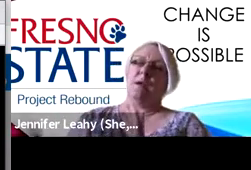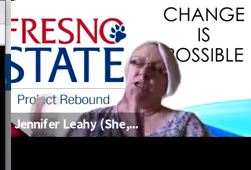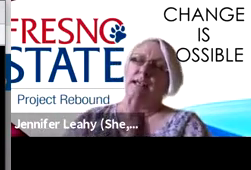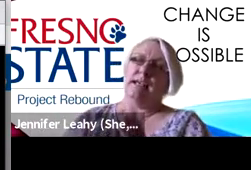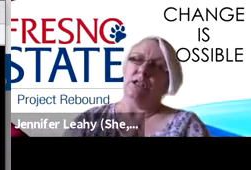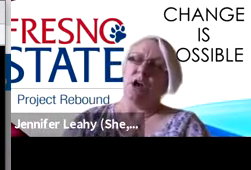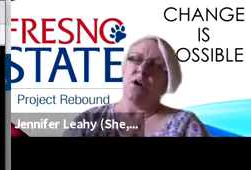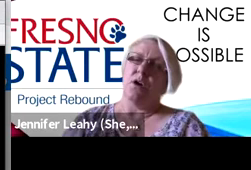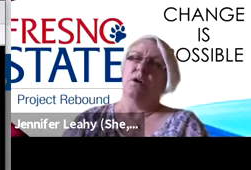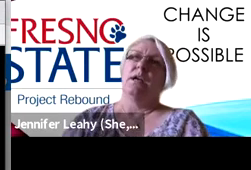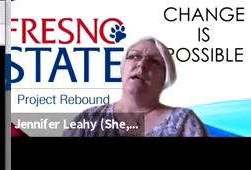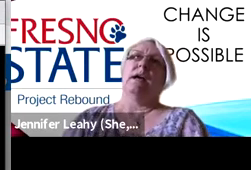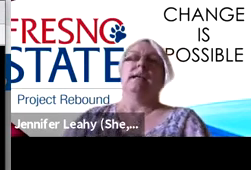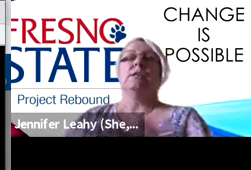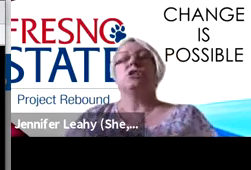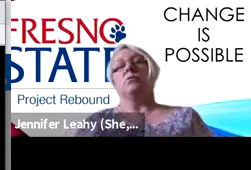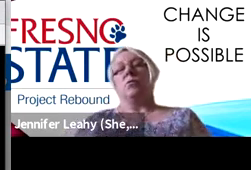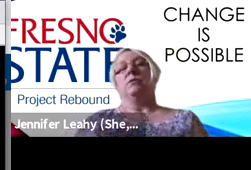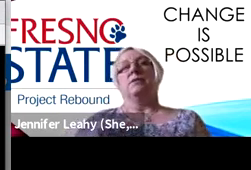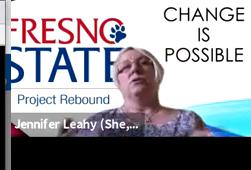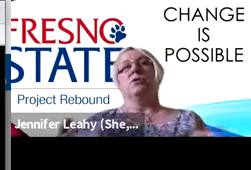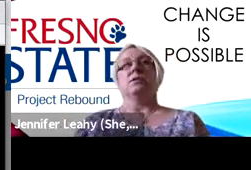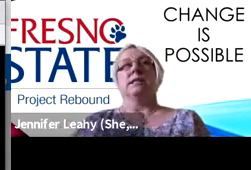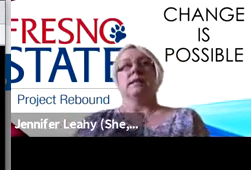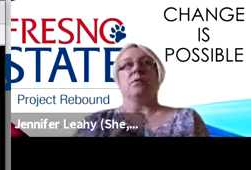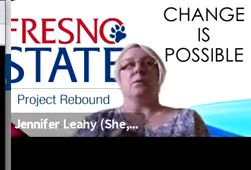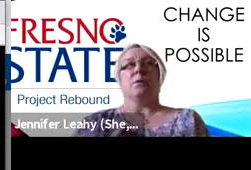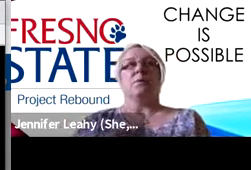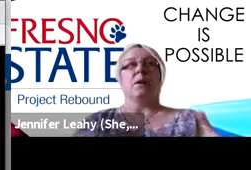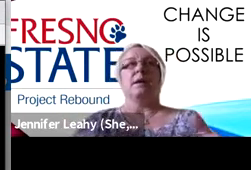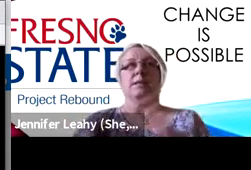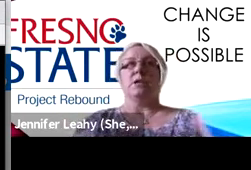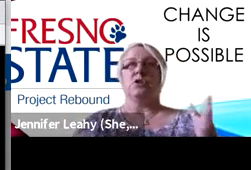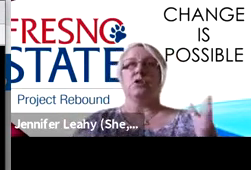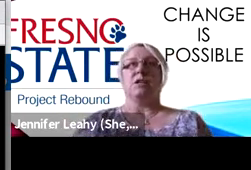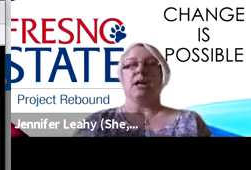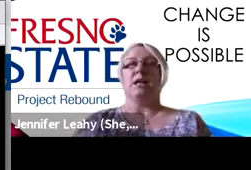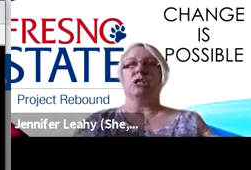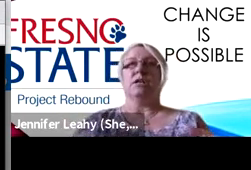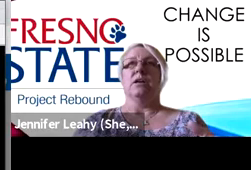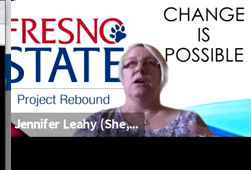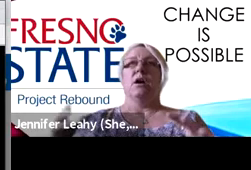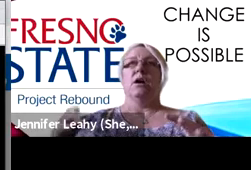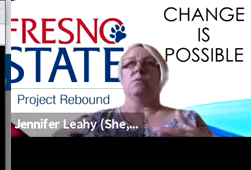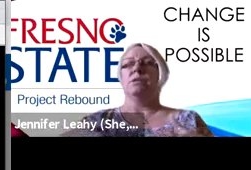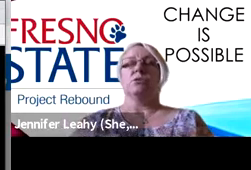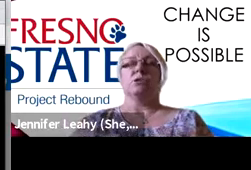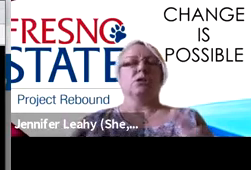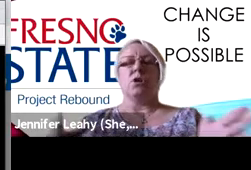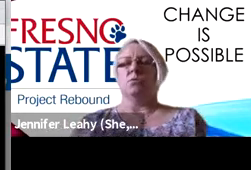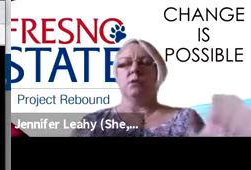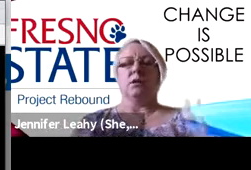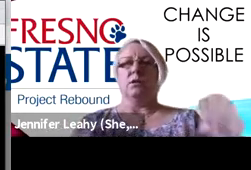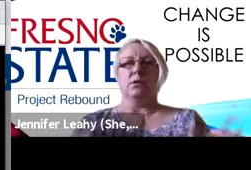the direction that they need to go. In general, at the university level, and in terms of education, research